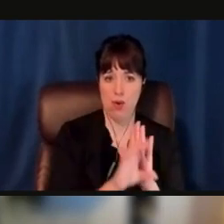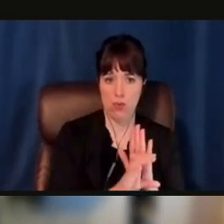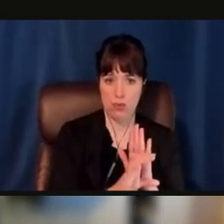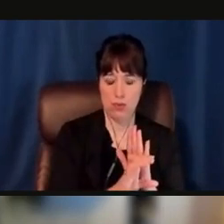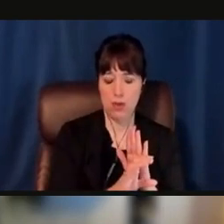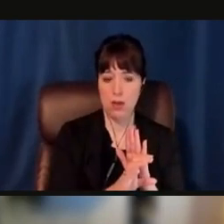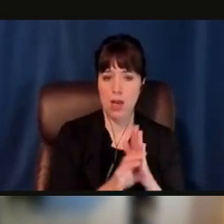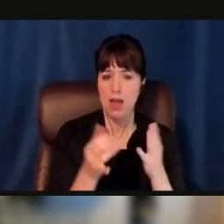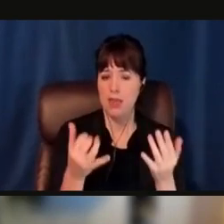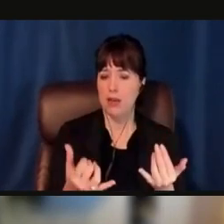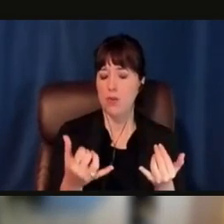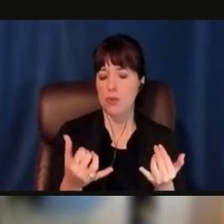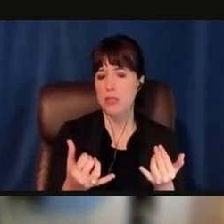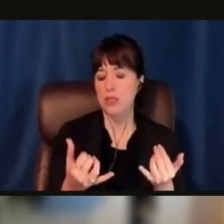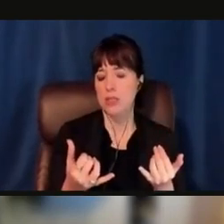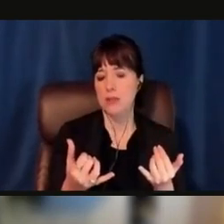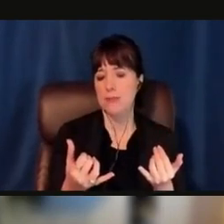current